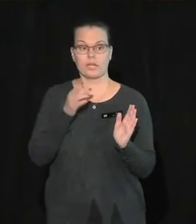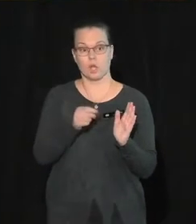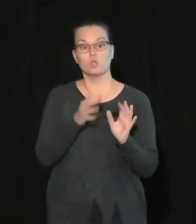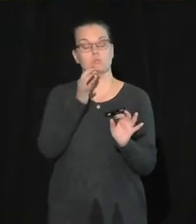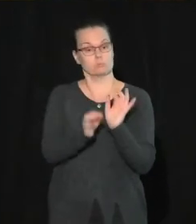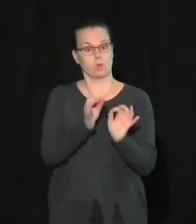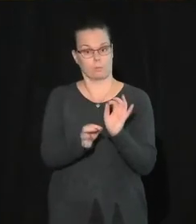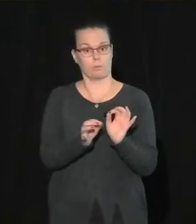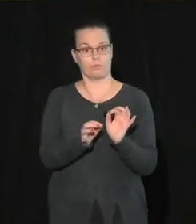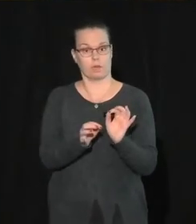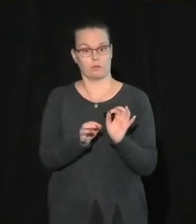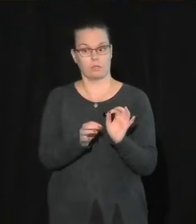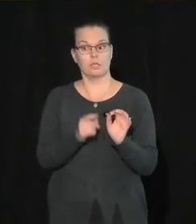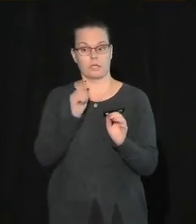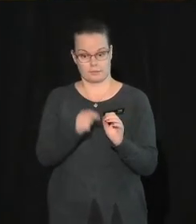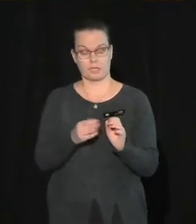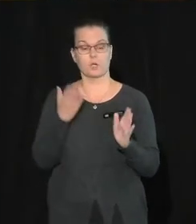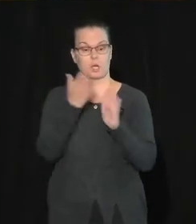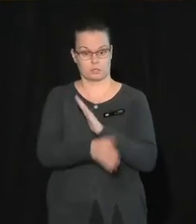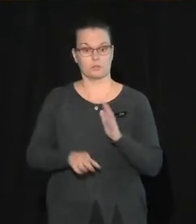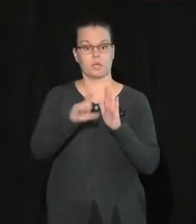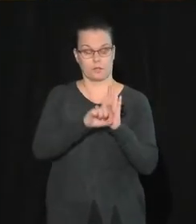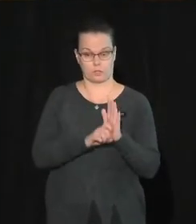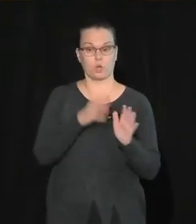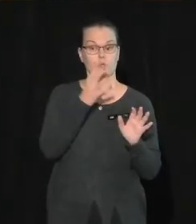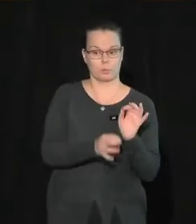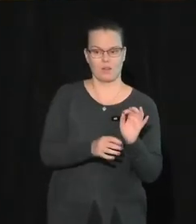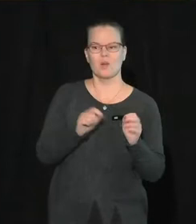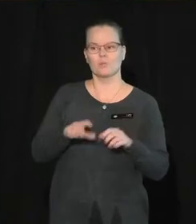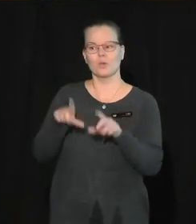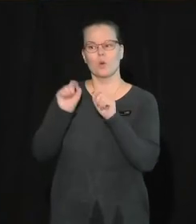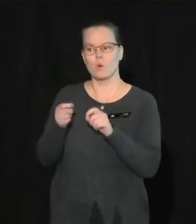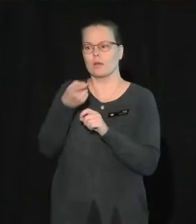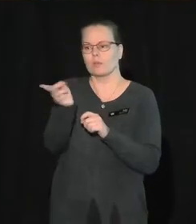adequate accessibility legislation. Some others have